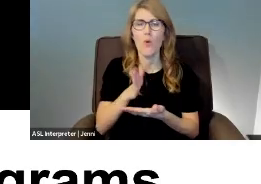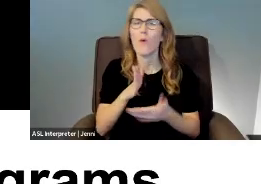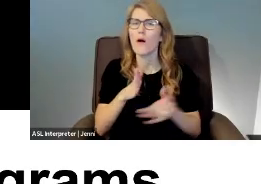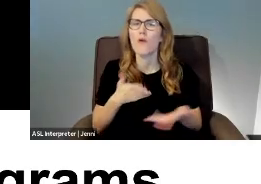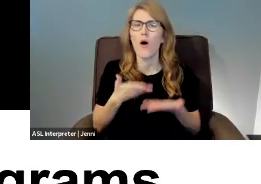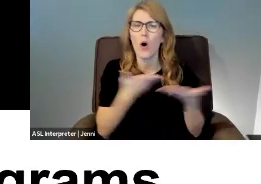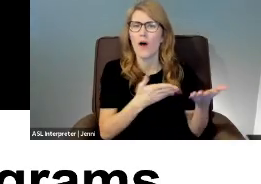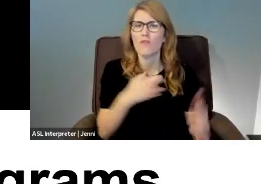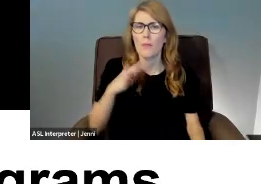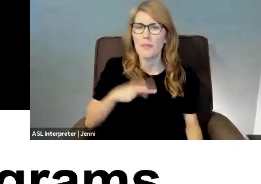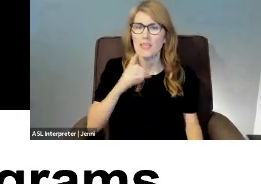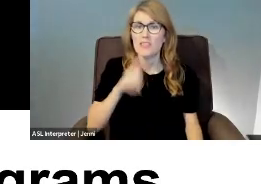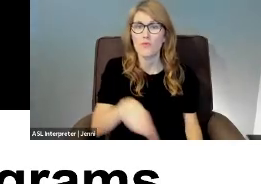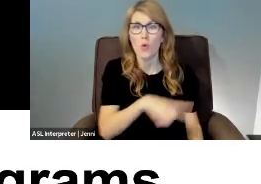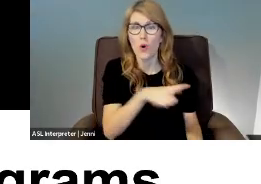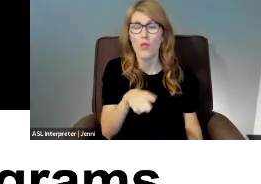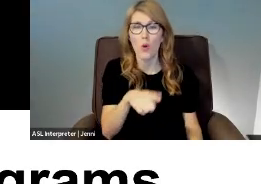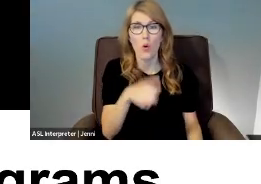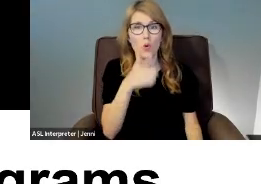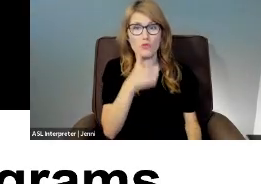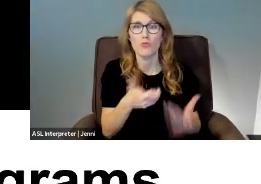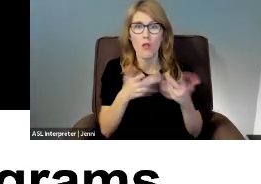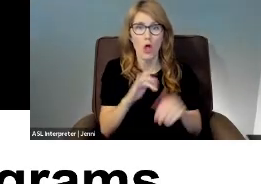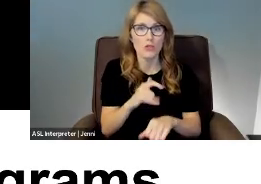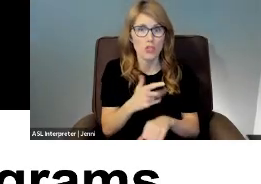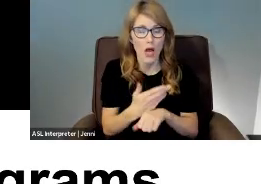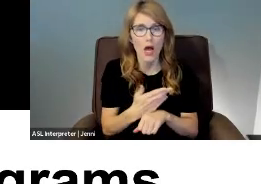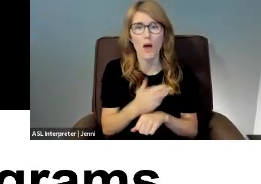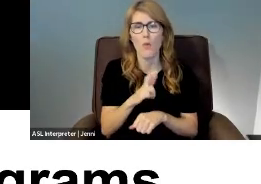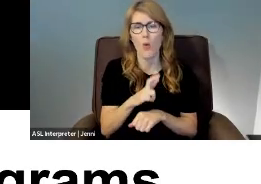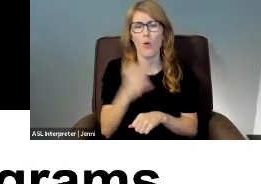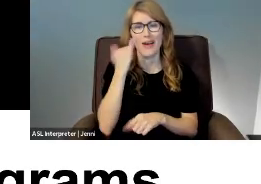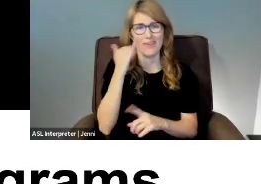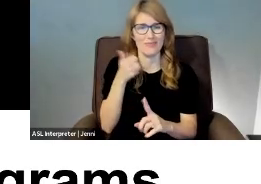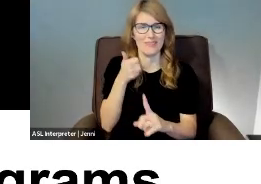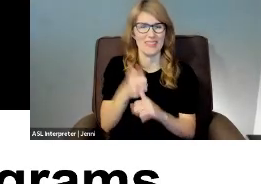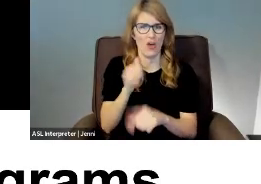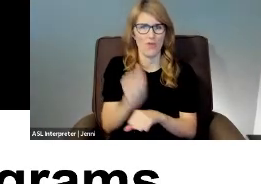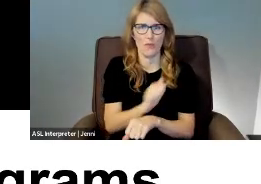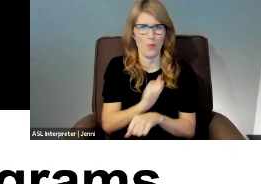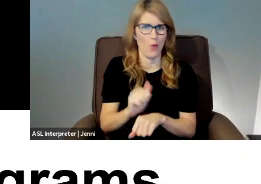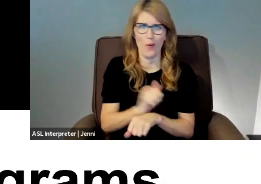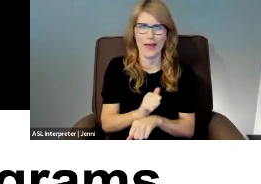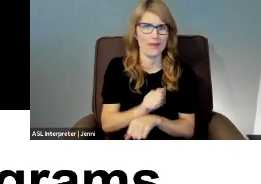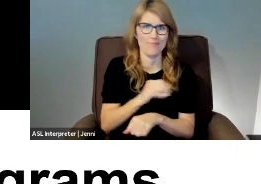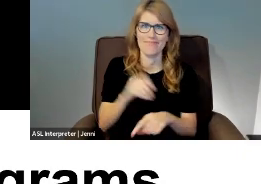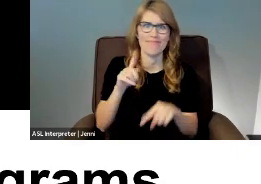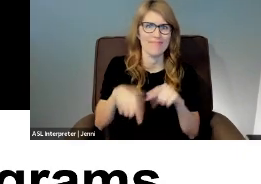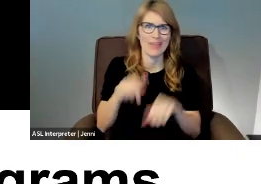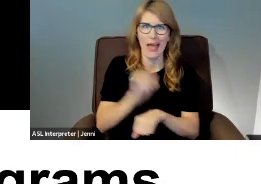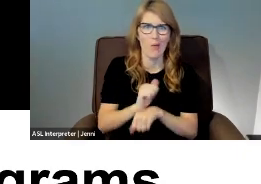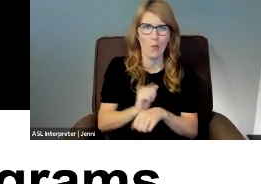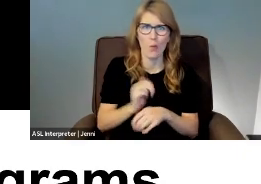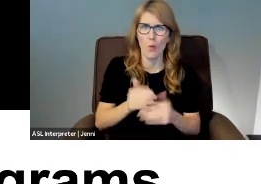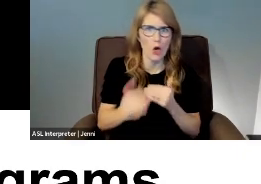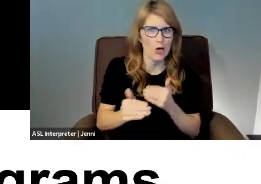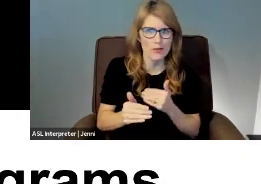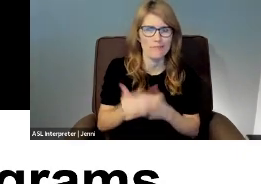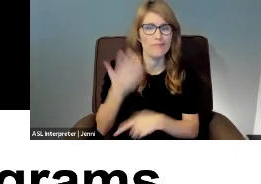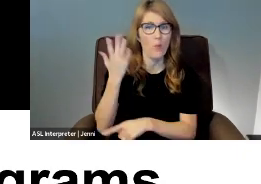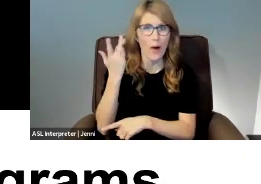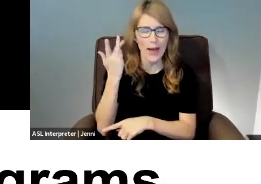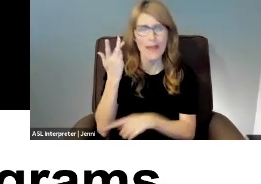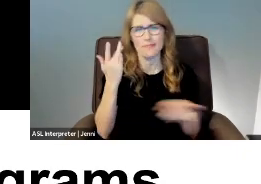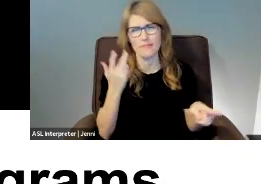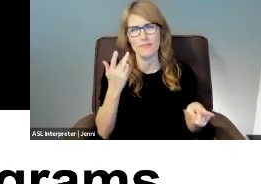job or their self-employment, who are no longer able to work due to a direct